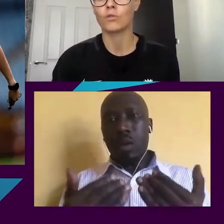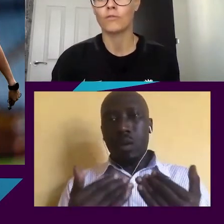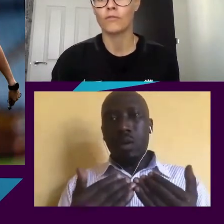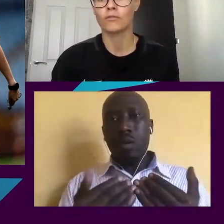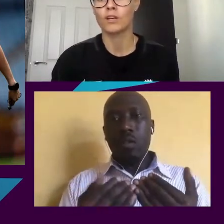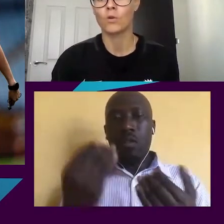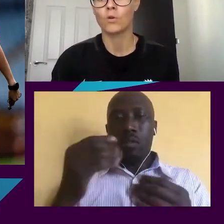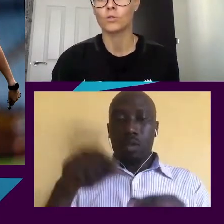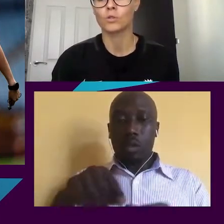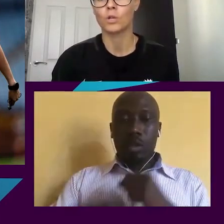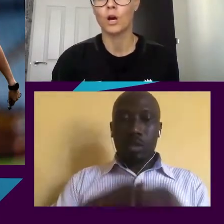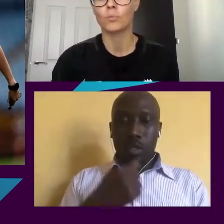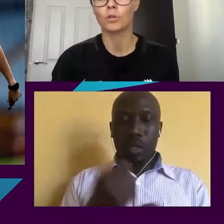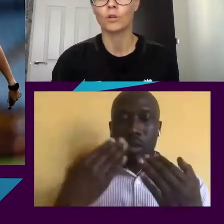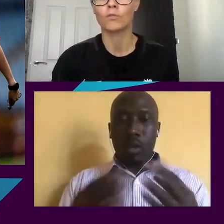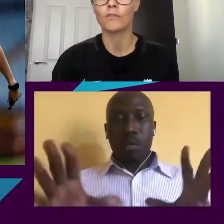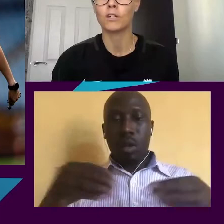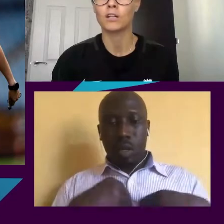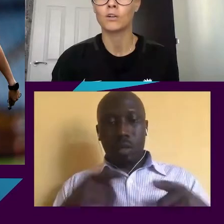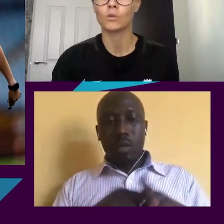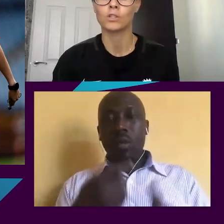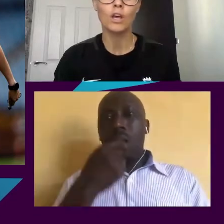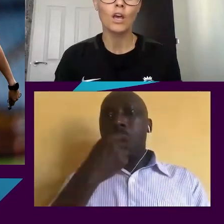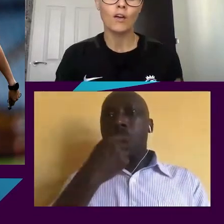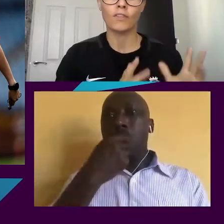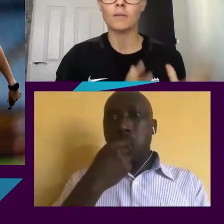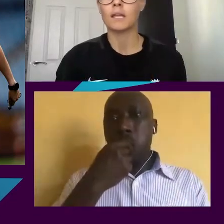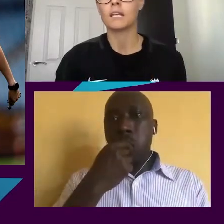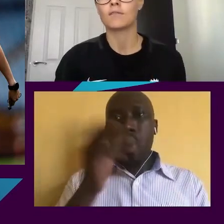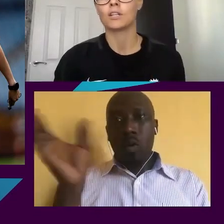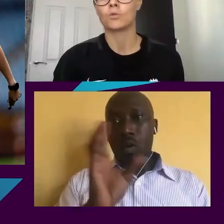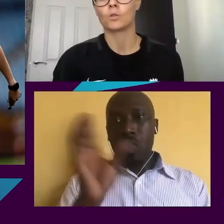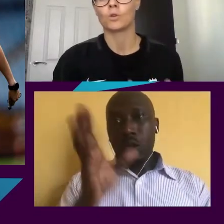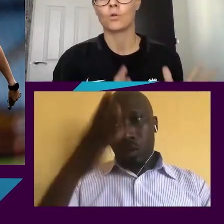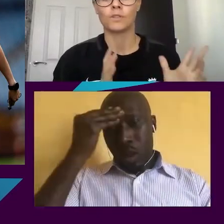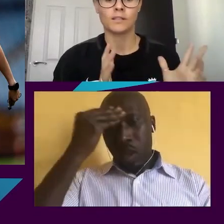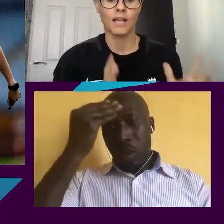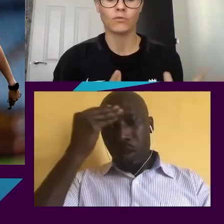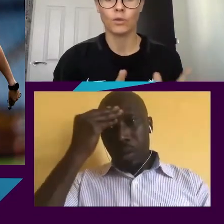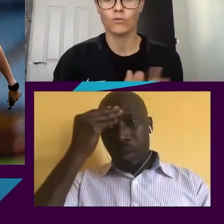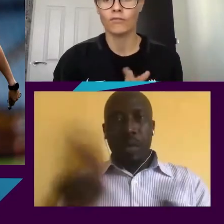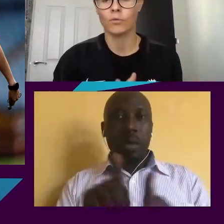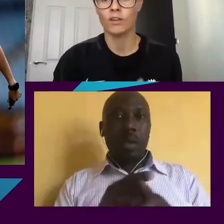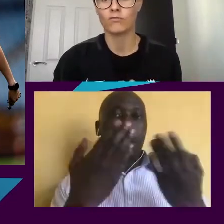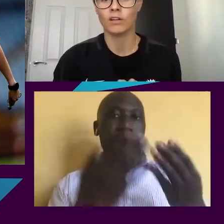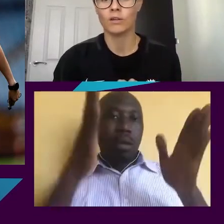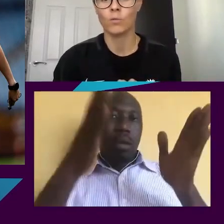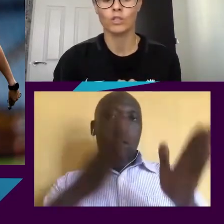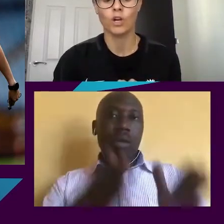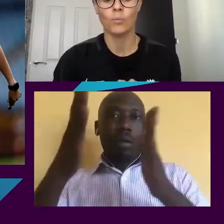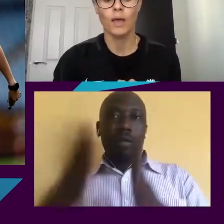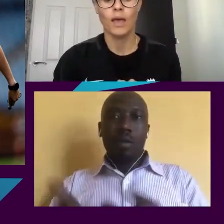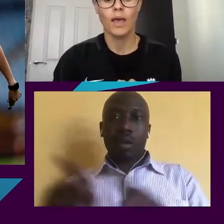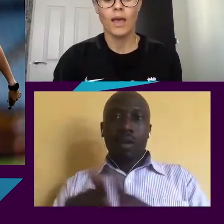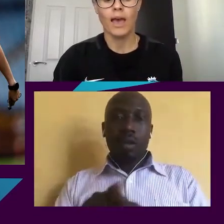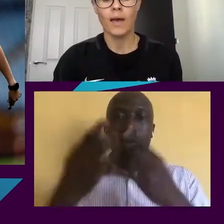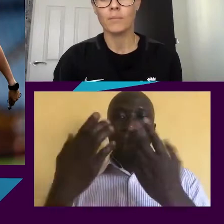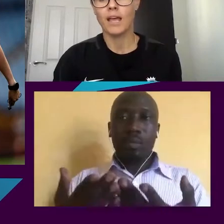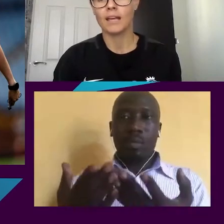we are allowed to run referee courses. So we are putting on referee courses for them individuals who have sat through the referee